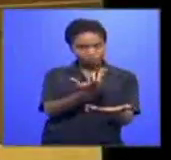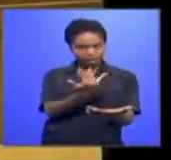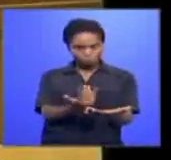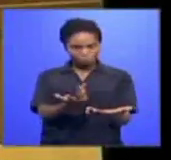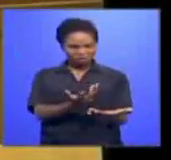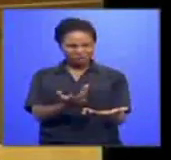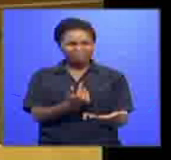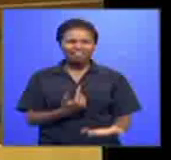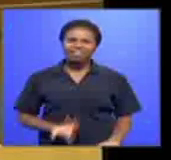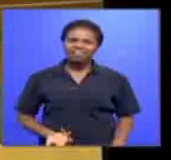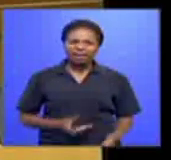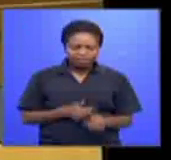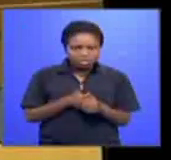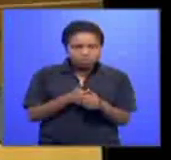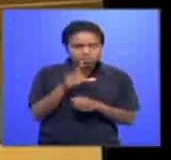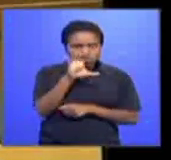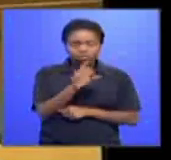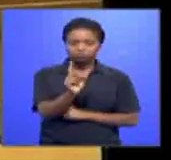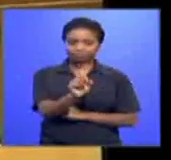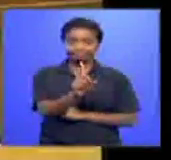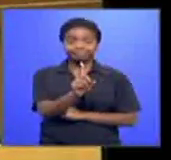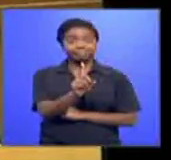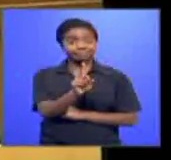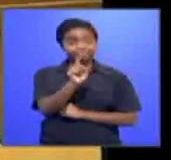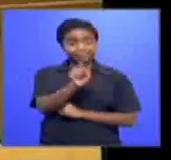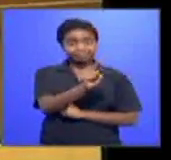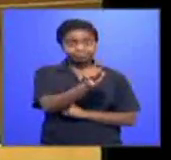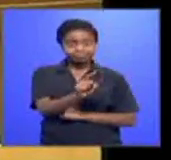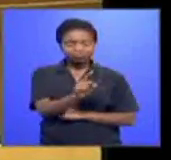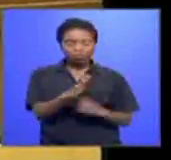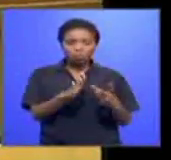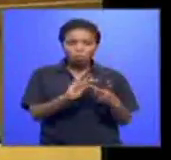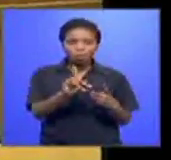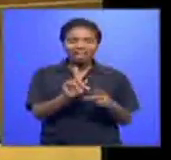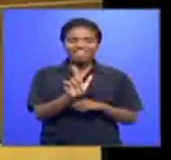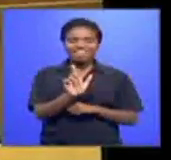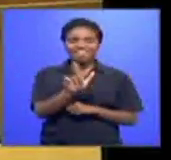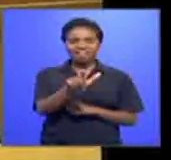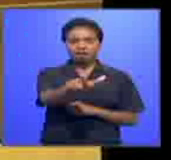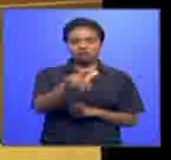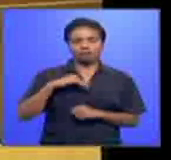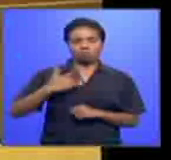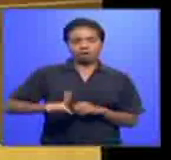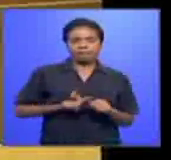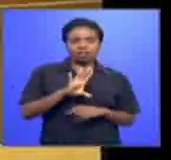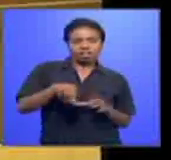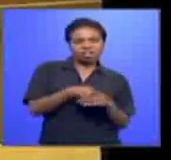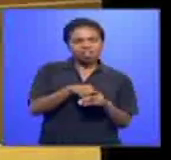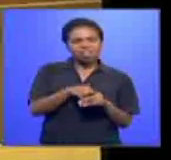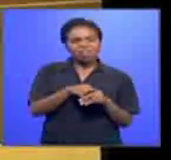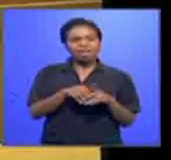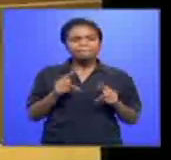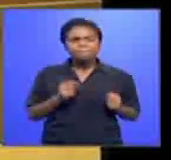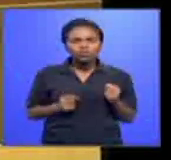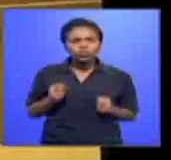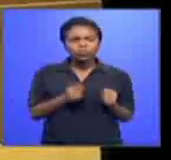In addition, the Combating of Trafficking in Persons Bill was passed by